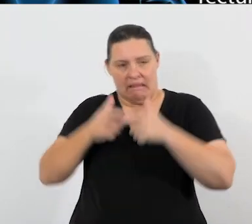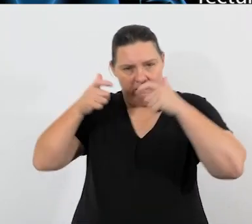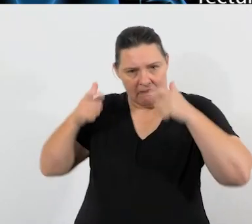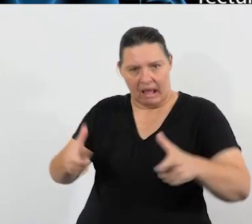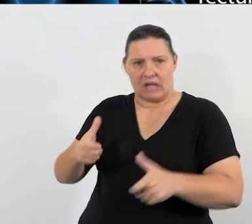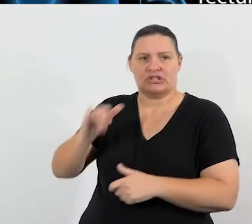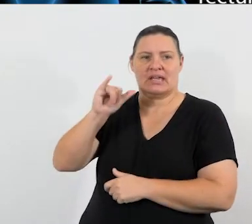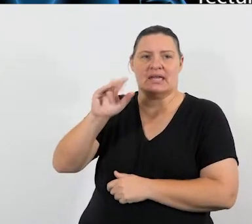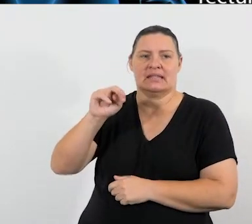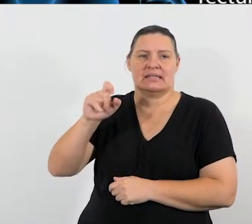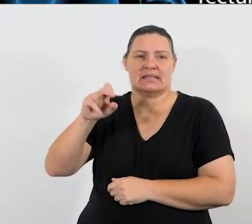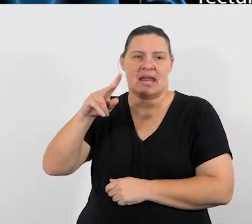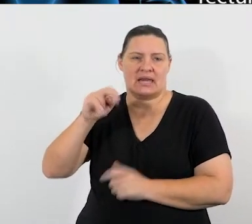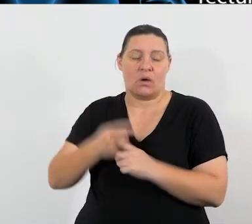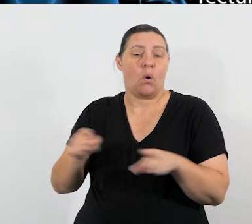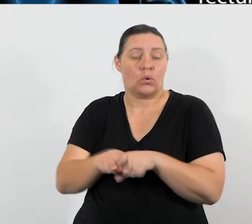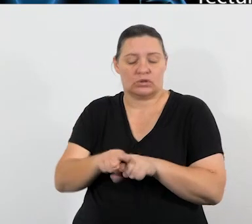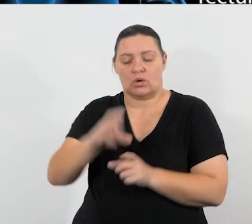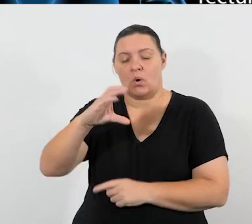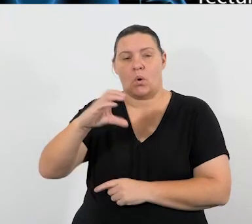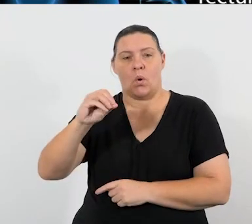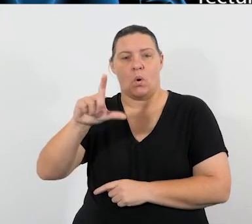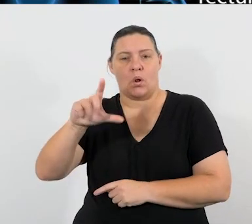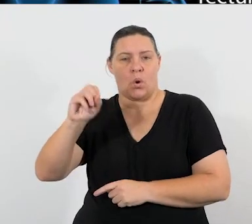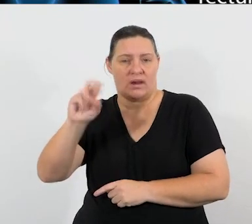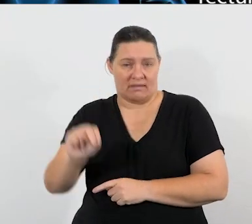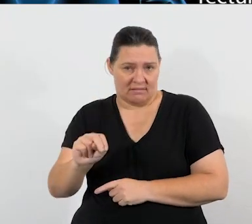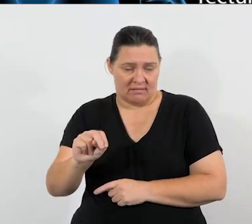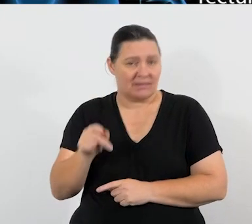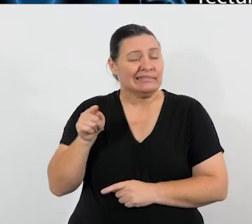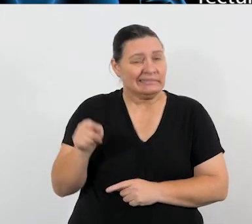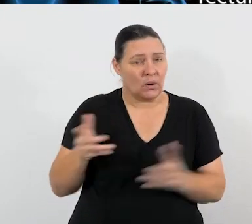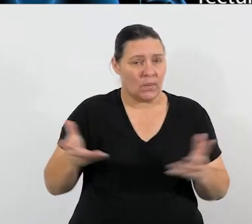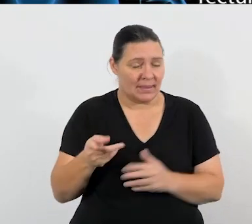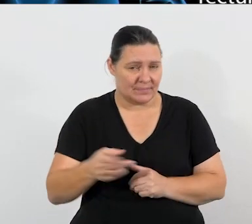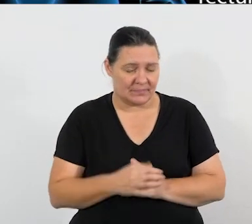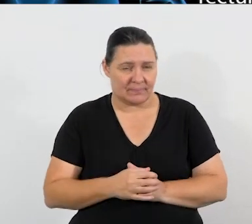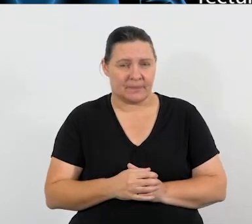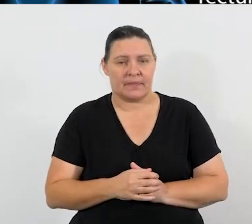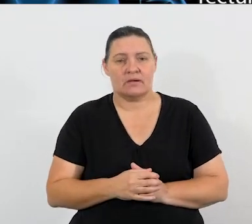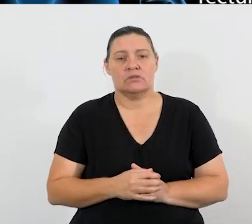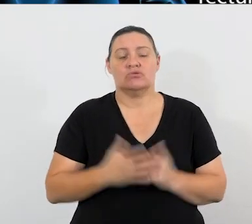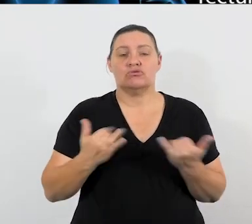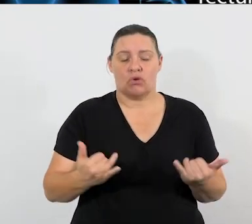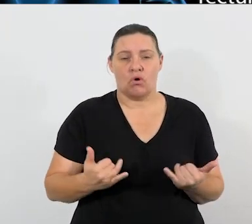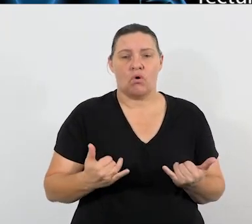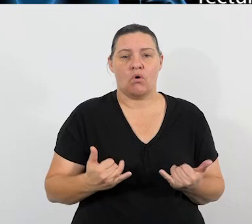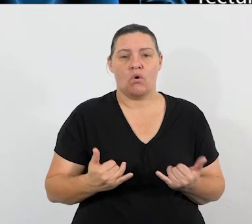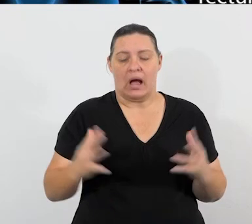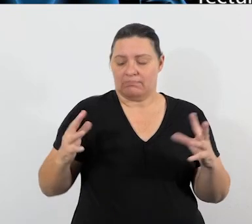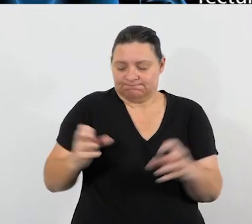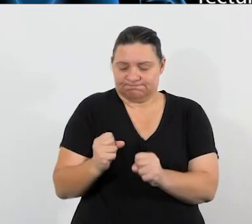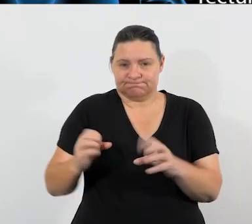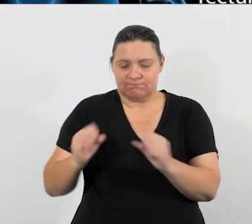to the large intestines, which is also our colon here now. This is where we are. Right. So the